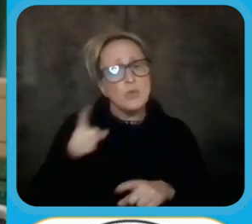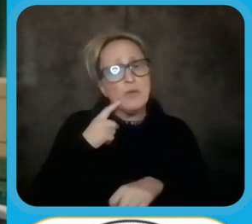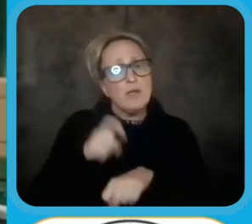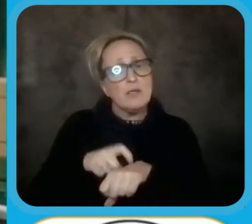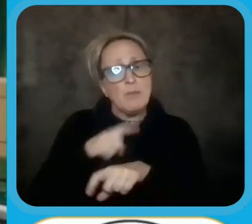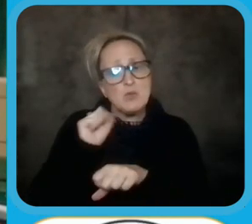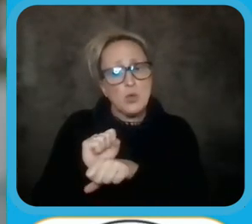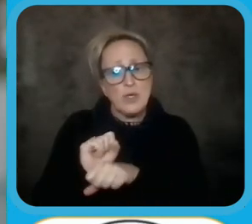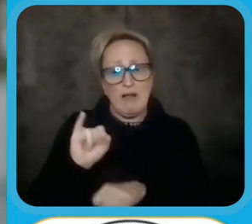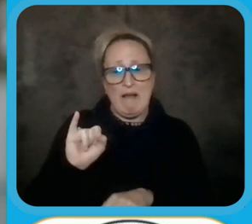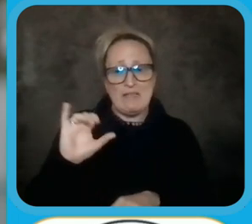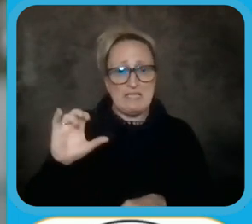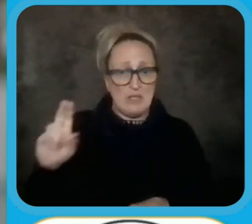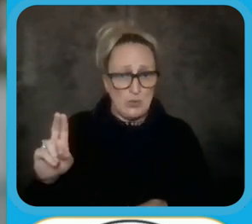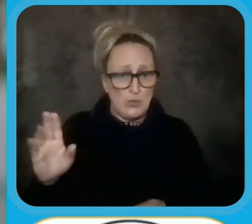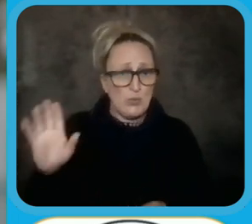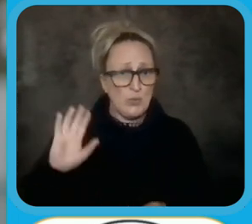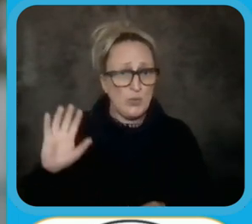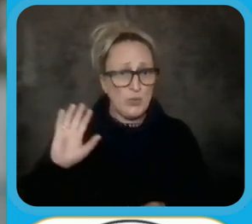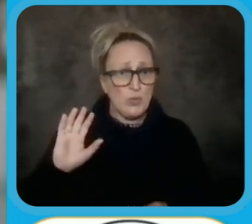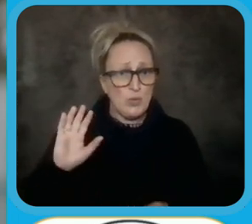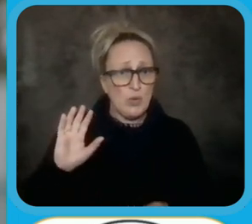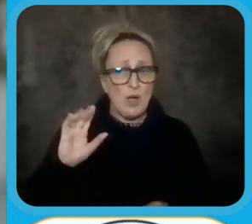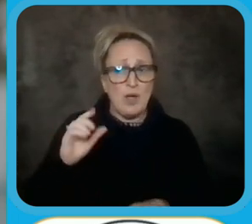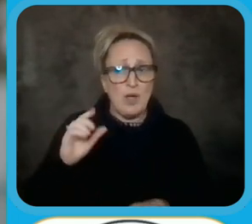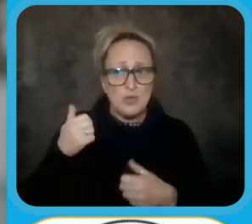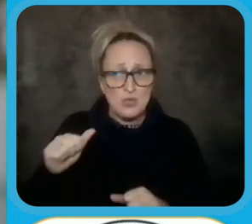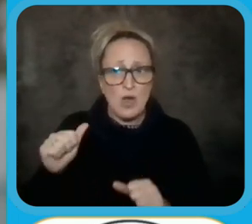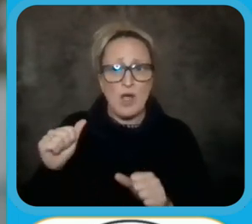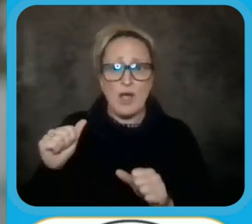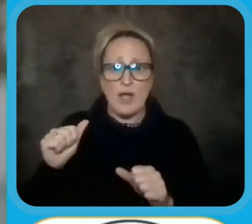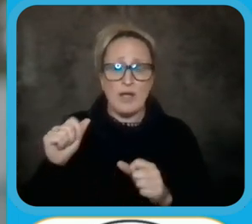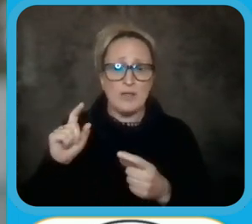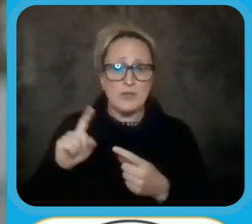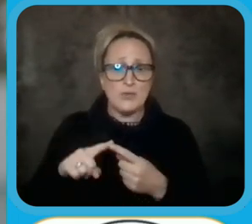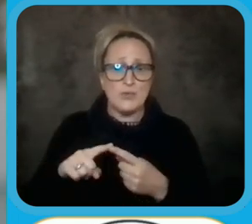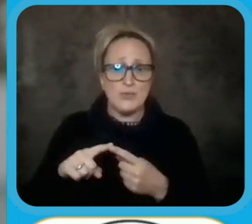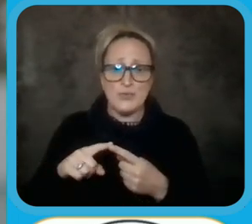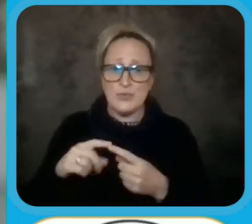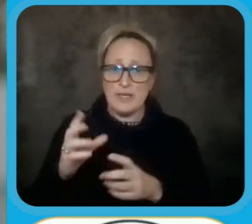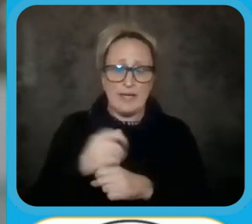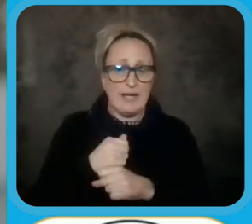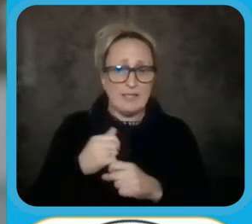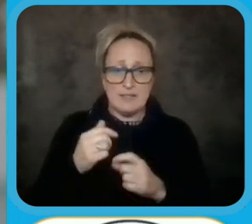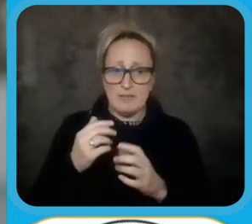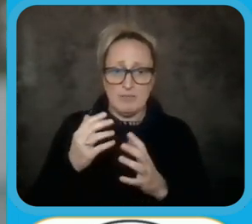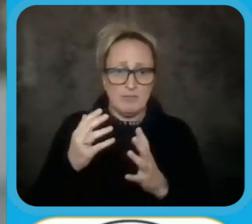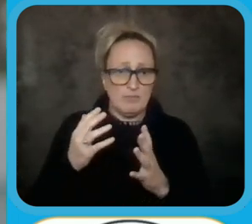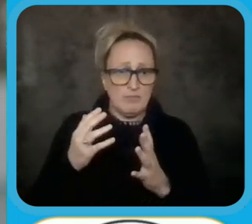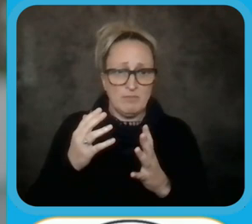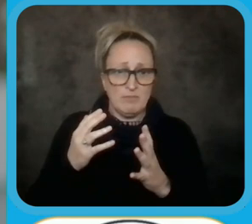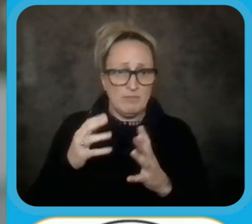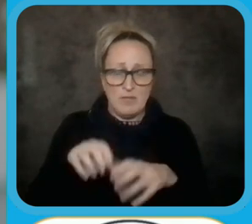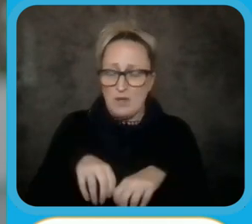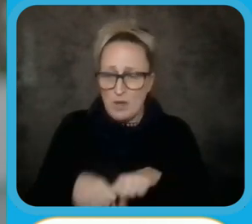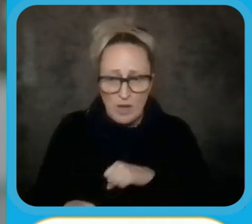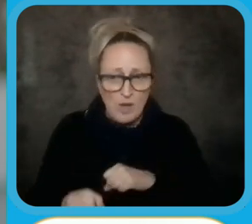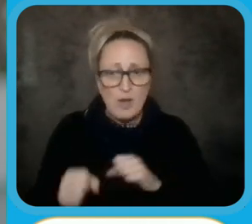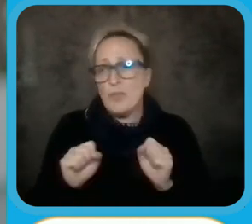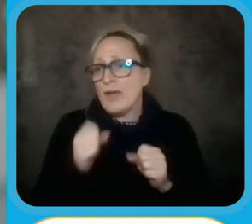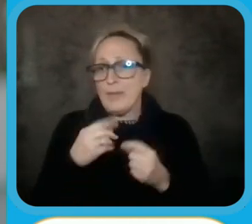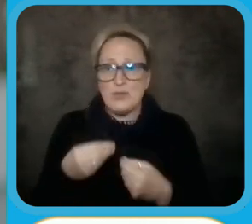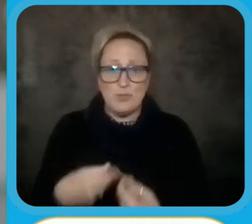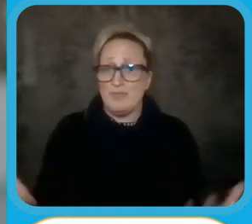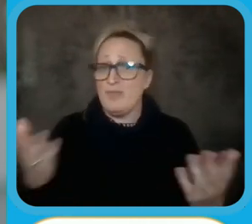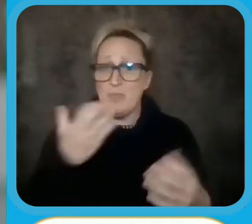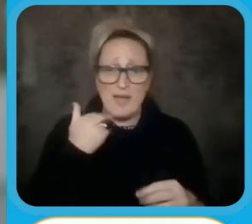ICU, and I was trying to get some sort of mourning by being able to deliver the best